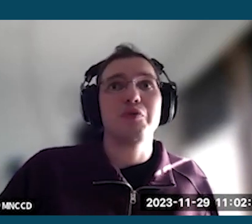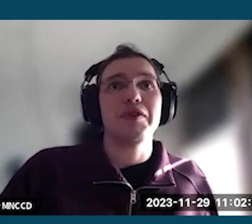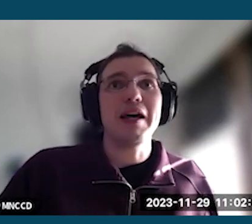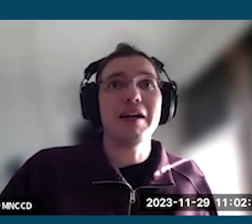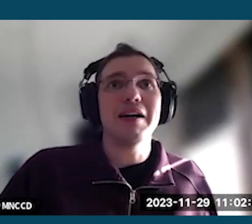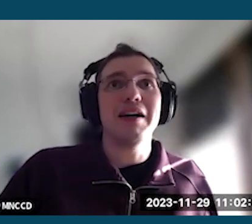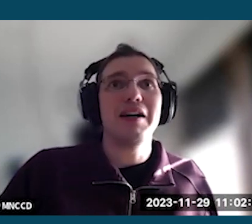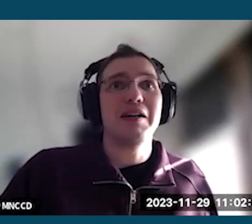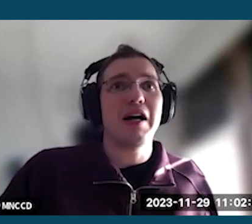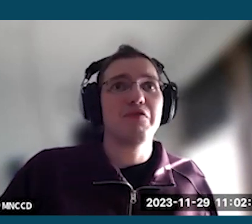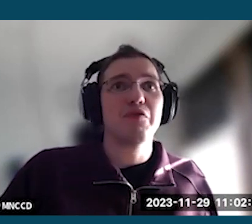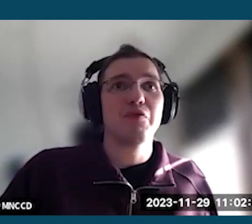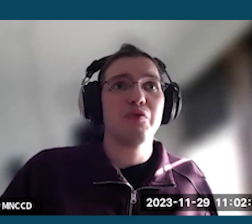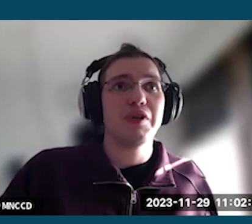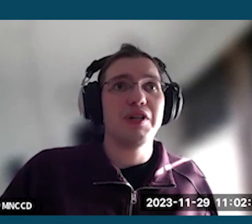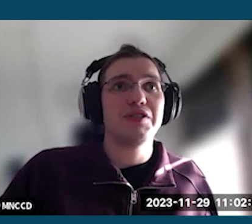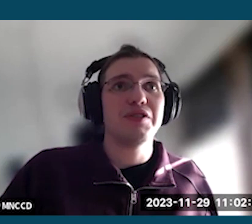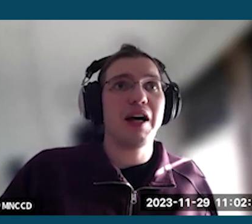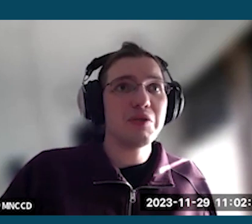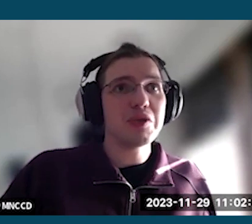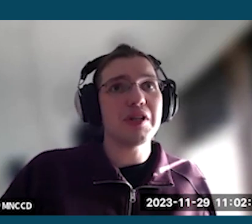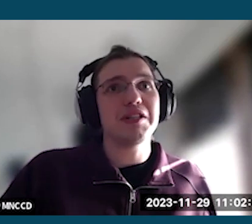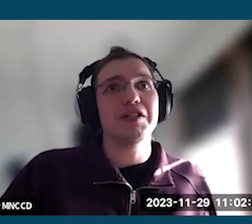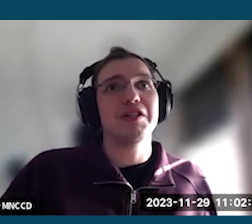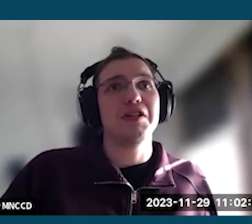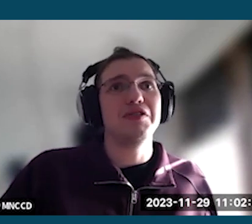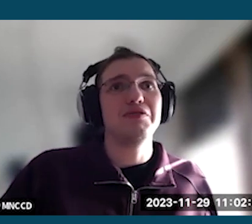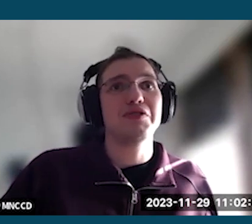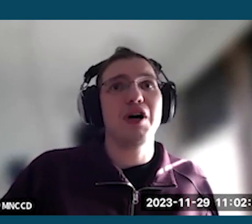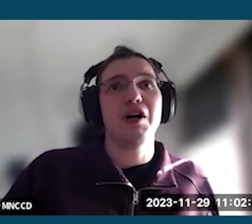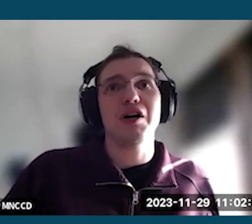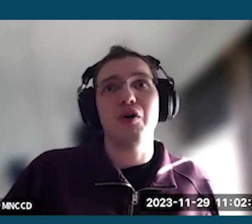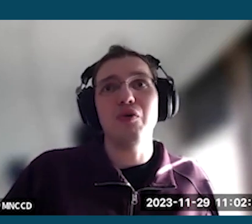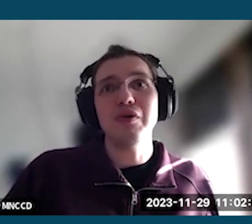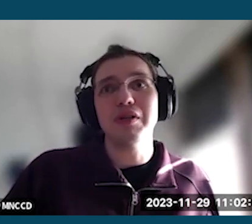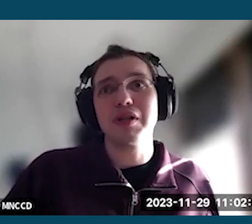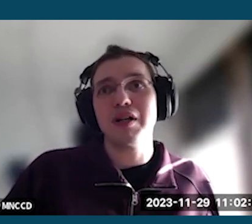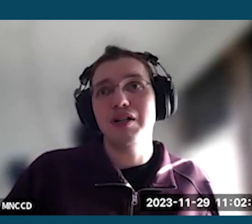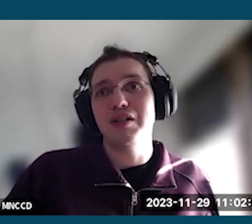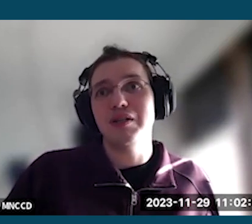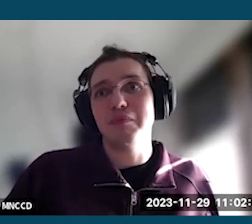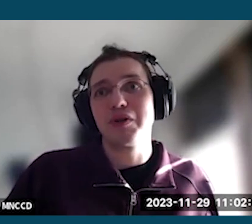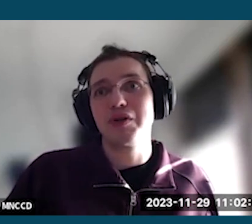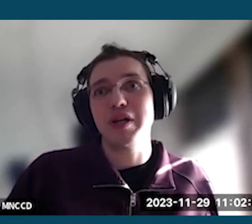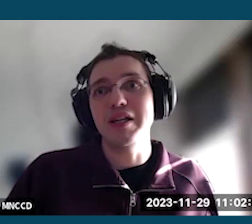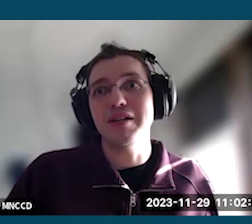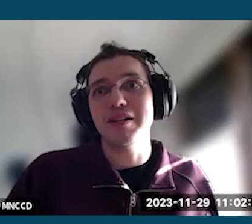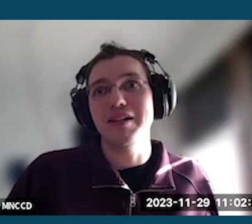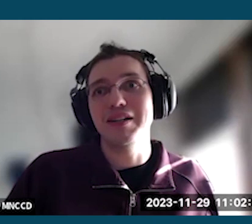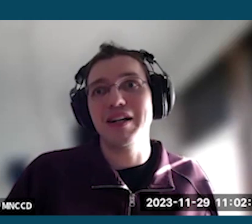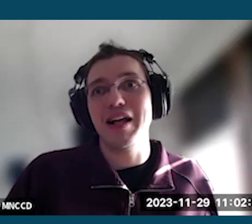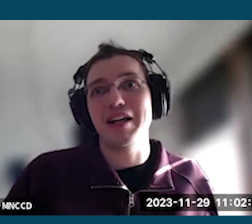So with that, I would like to introduce Cole,